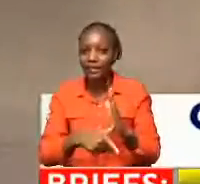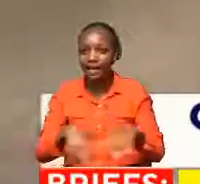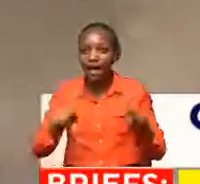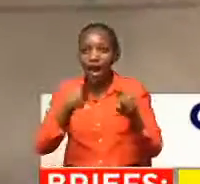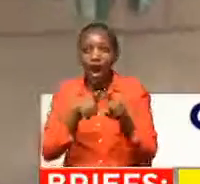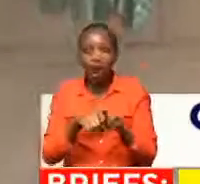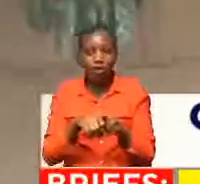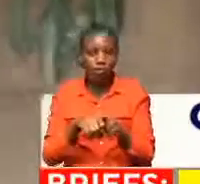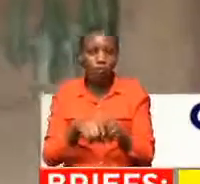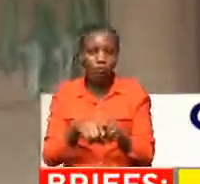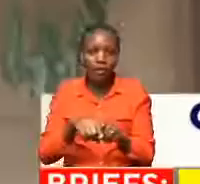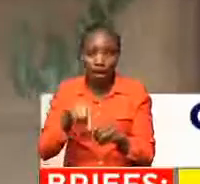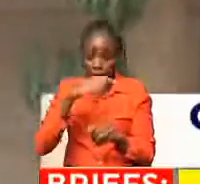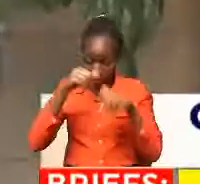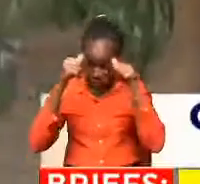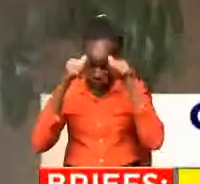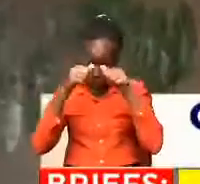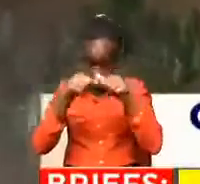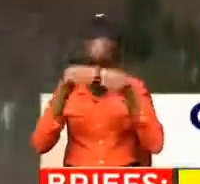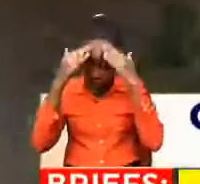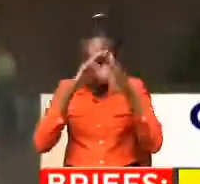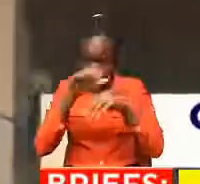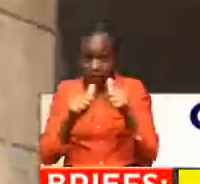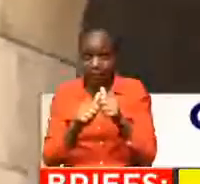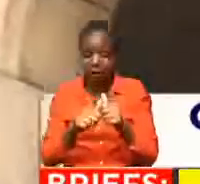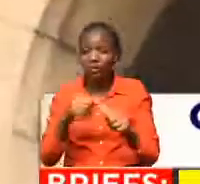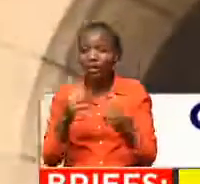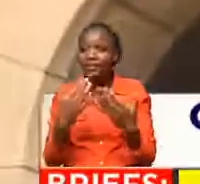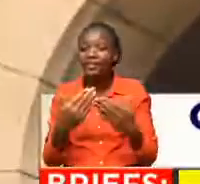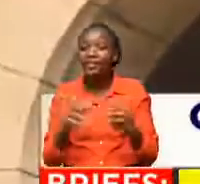urgent matters and pleadings in civil matters will be done